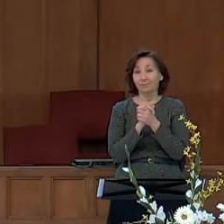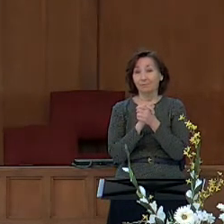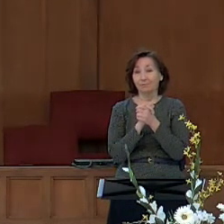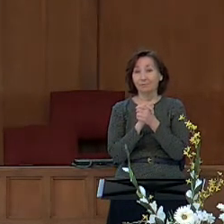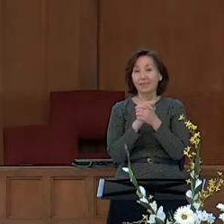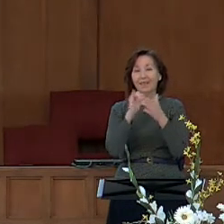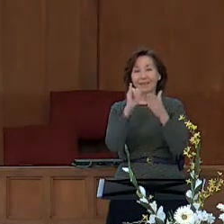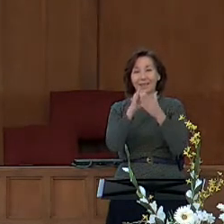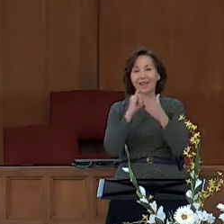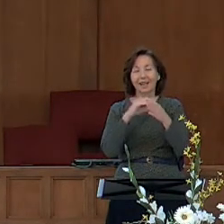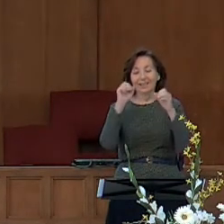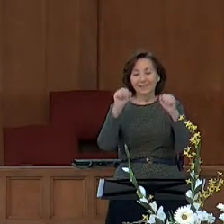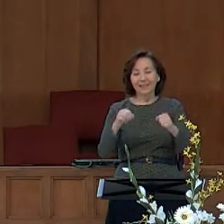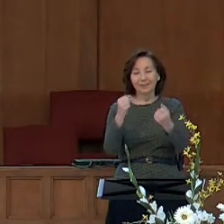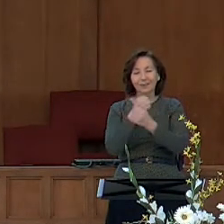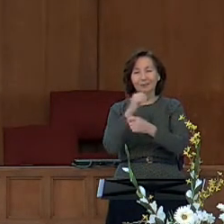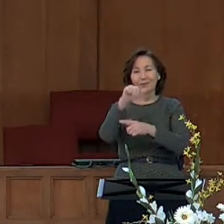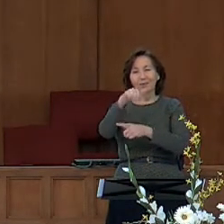so that I can love others.